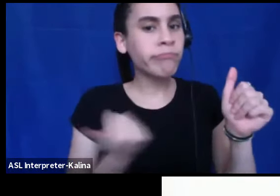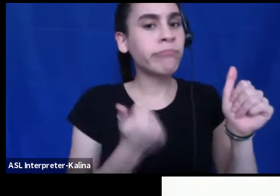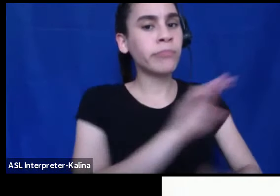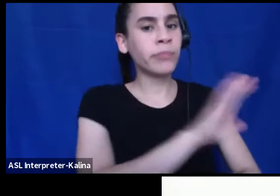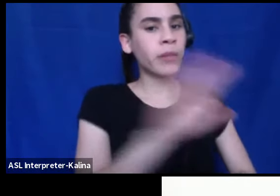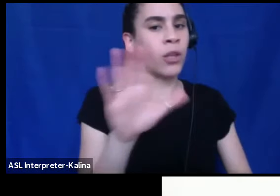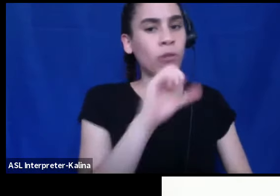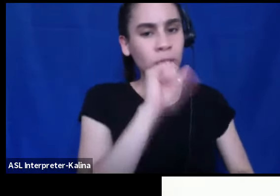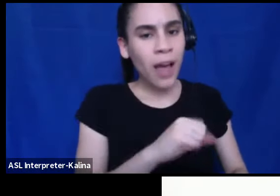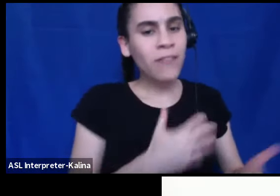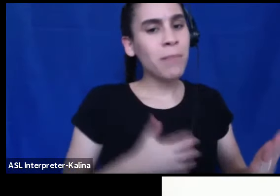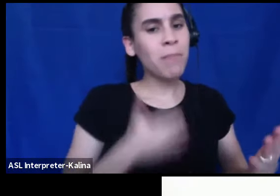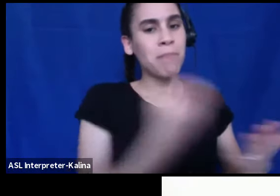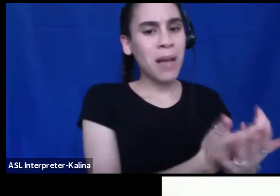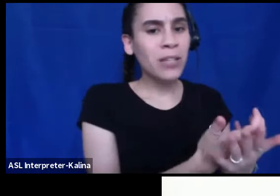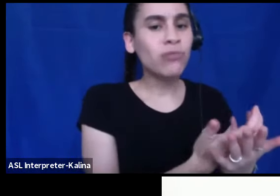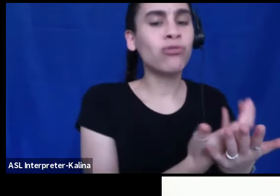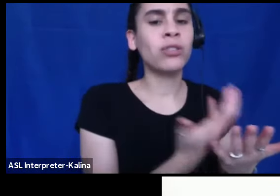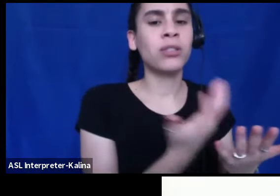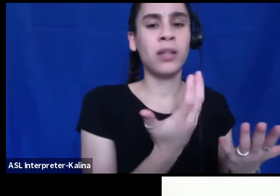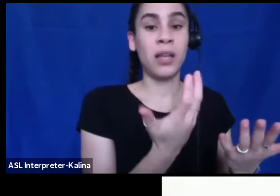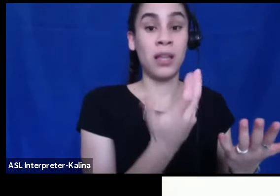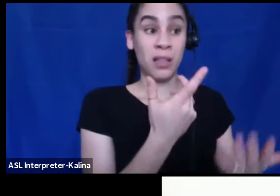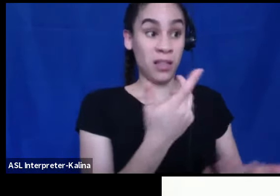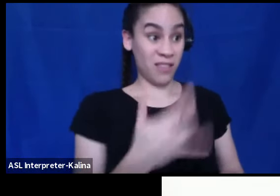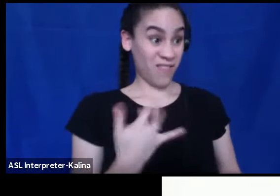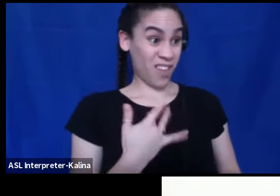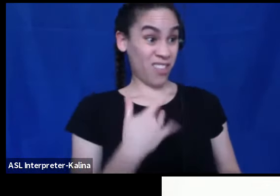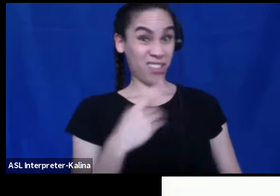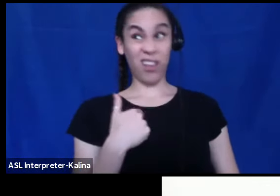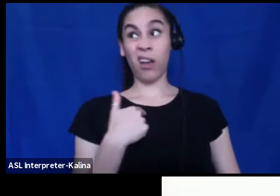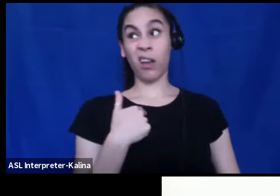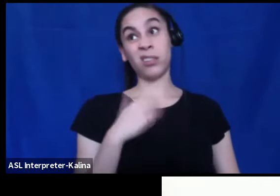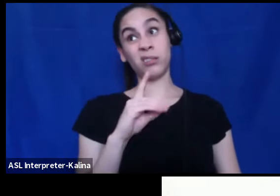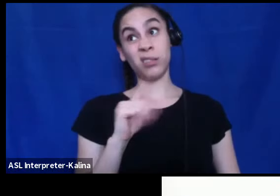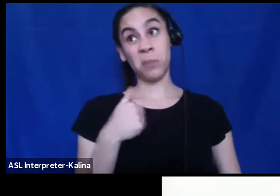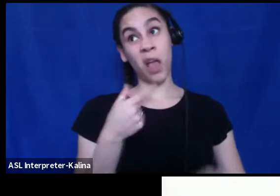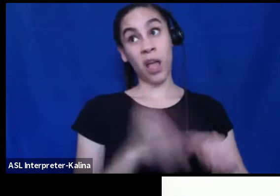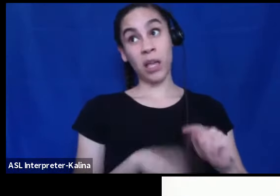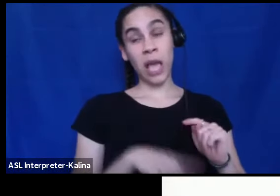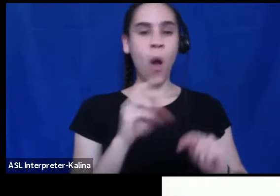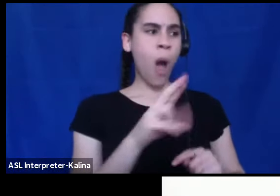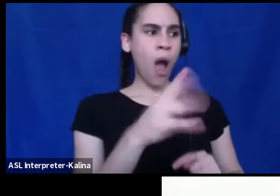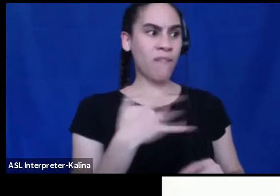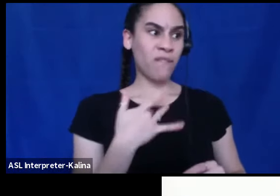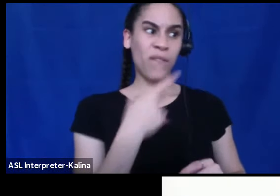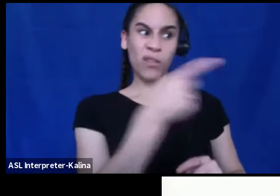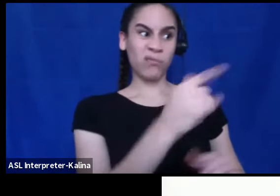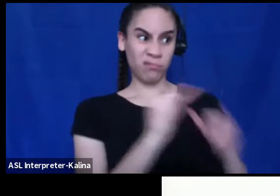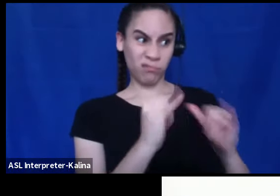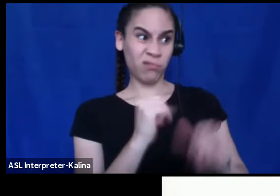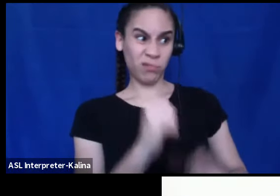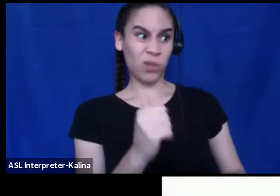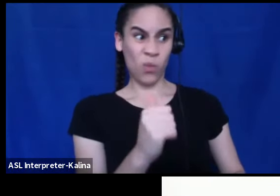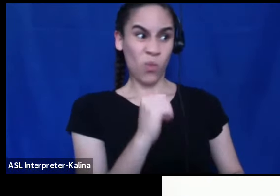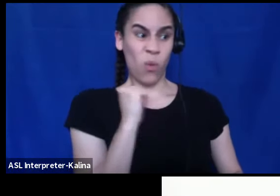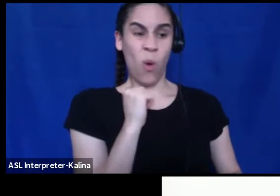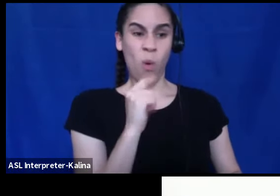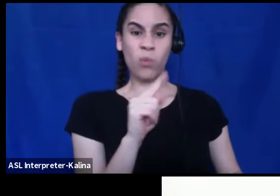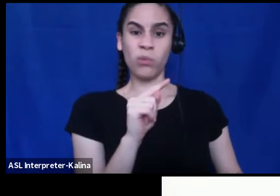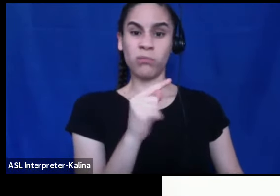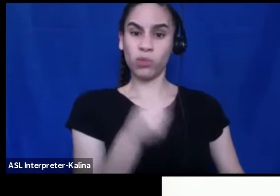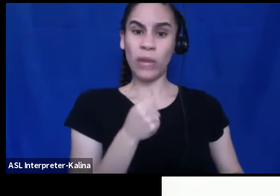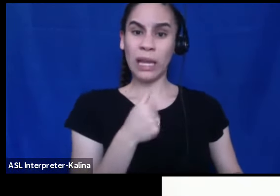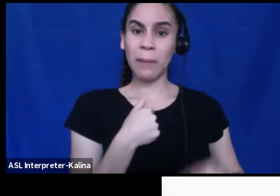feel like because they had a disability, they can't, or people weren't going to treat them equally. And so that really motivated me,